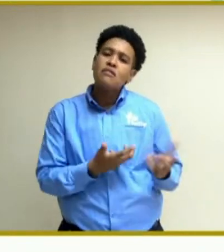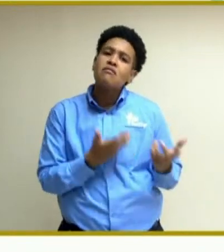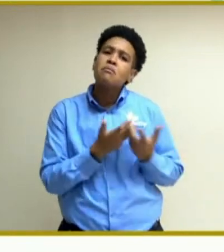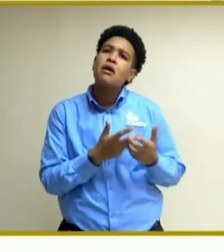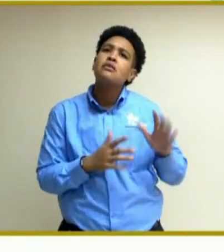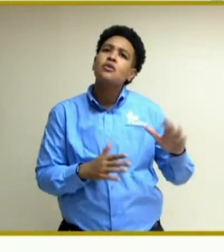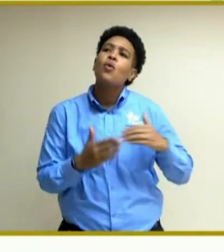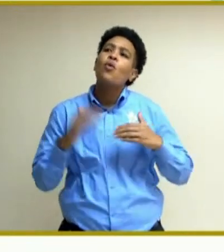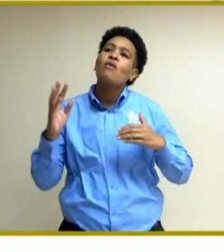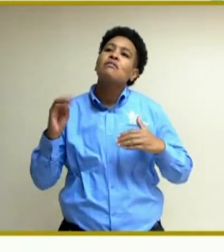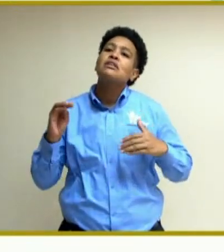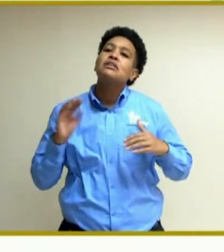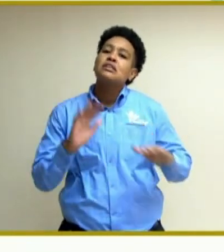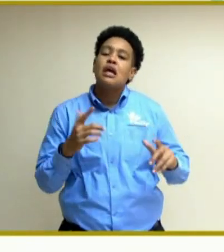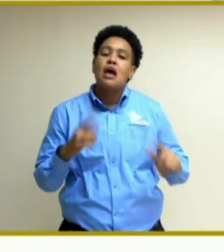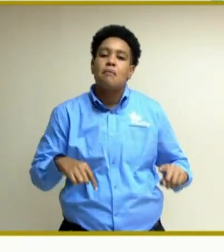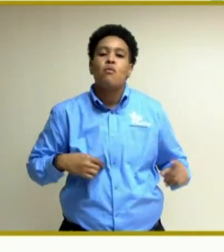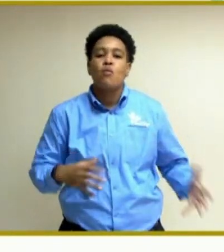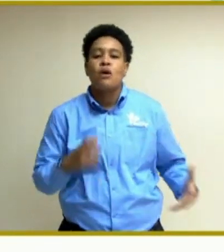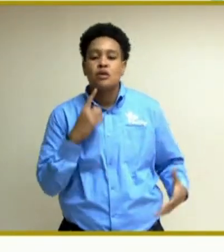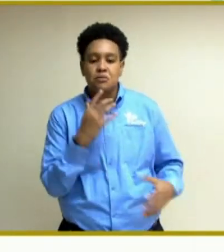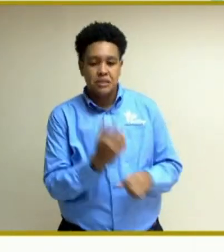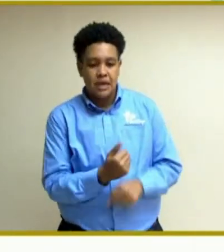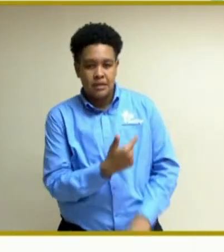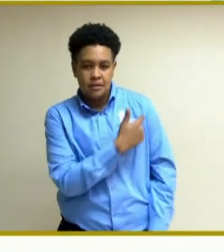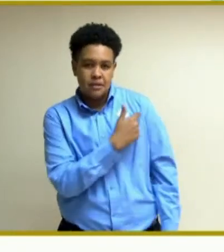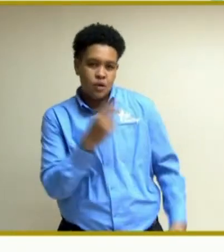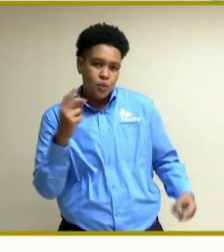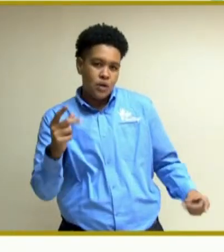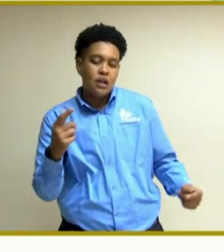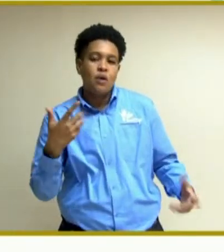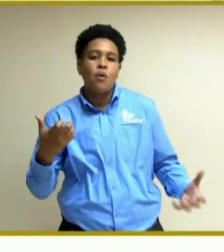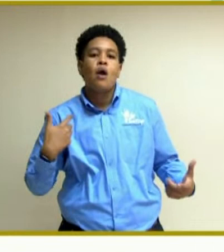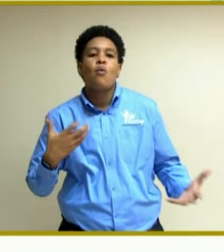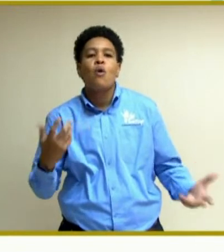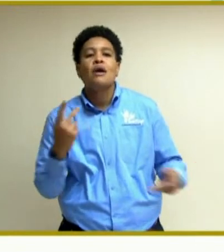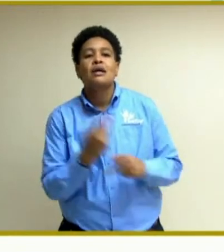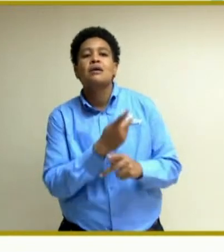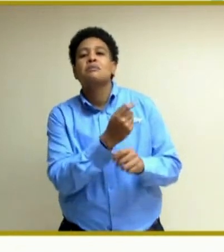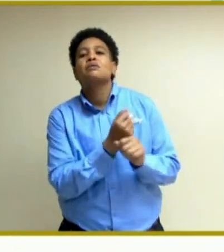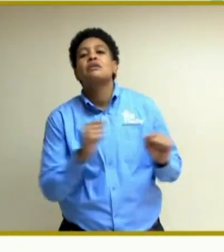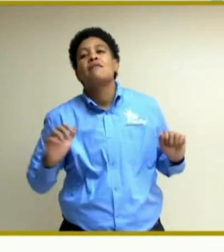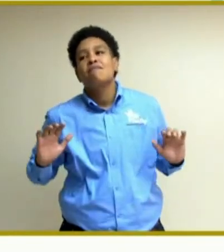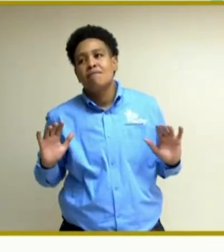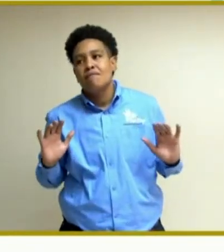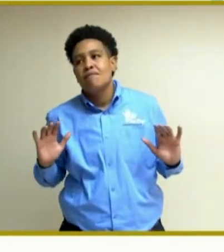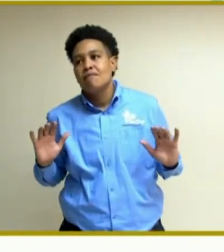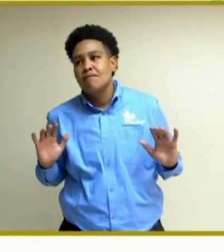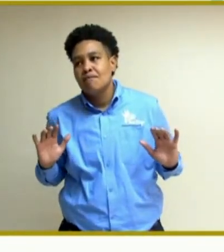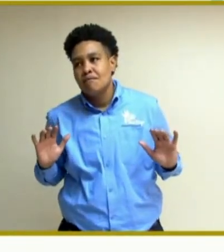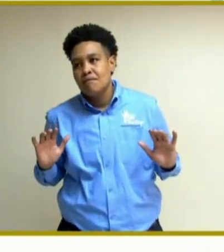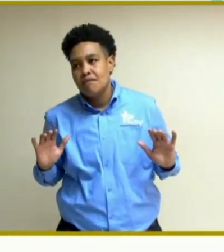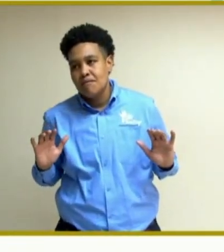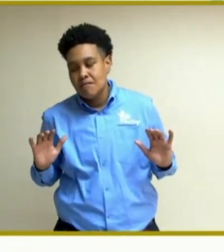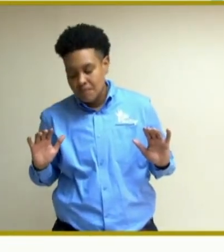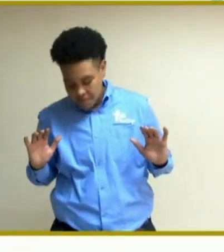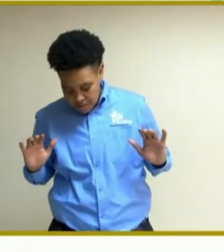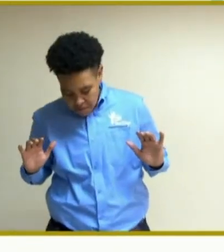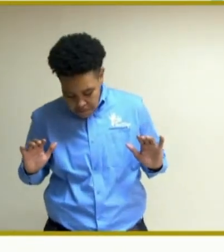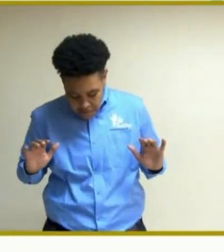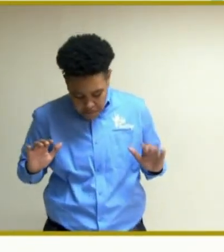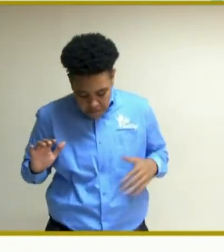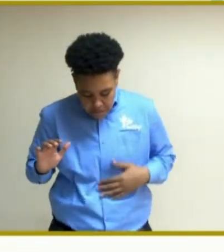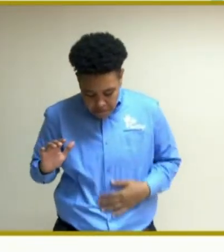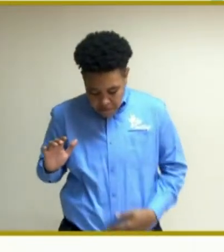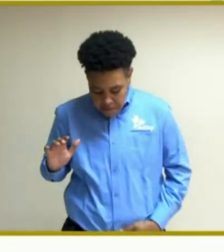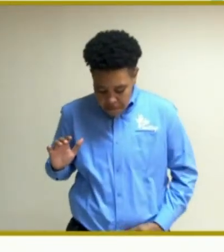over 60s, and we want them to take it quickly because we want to keep them safe. Minister, thank you. I